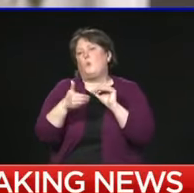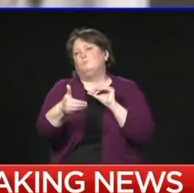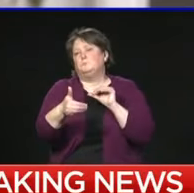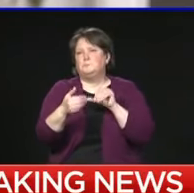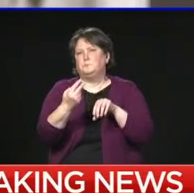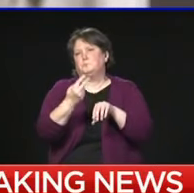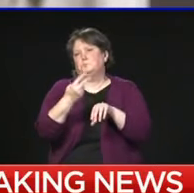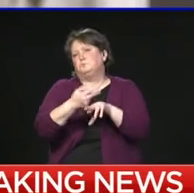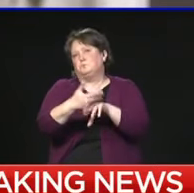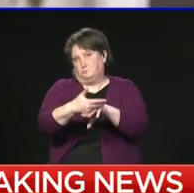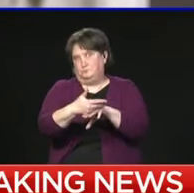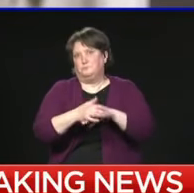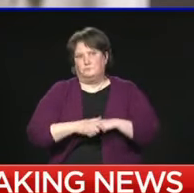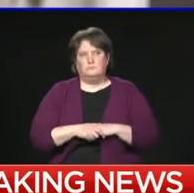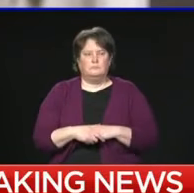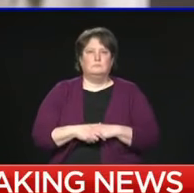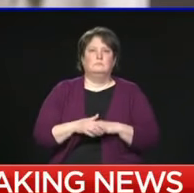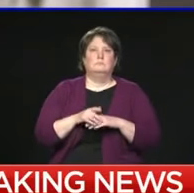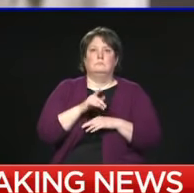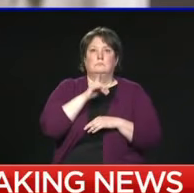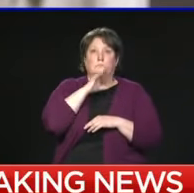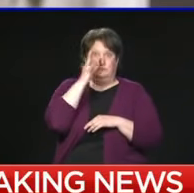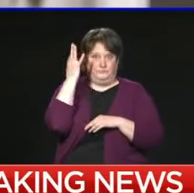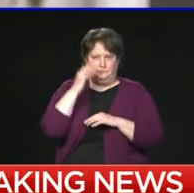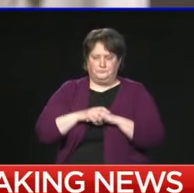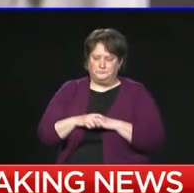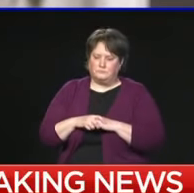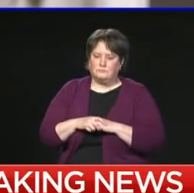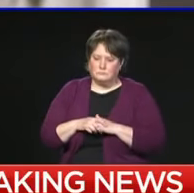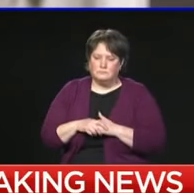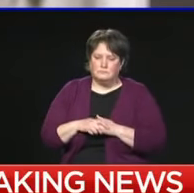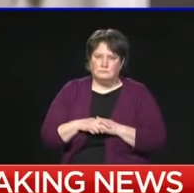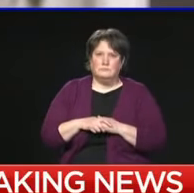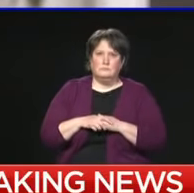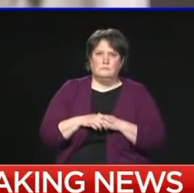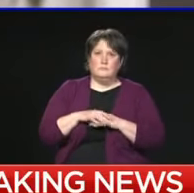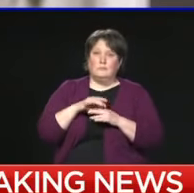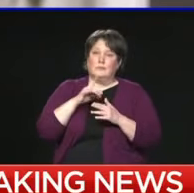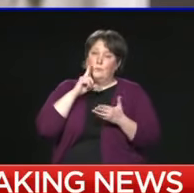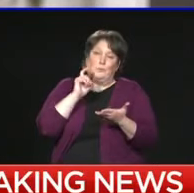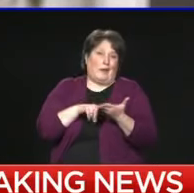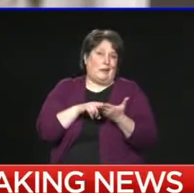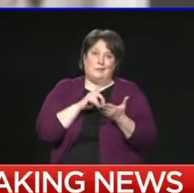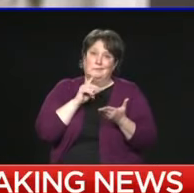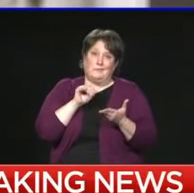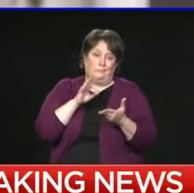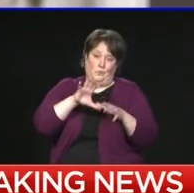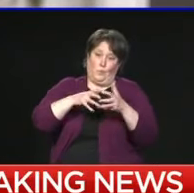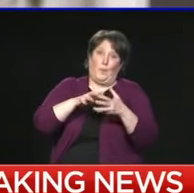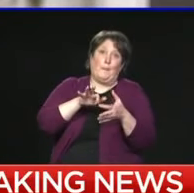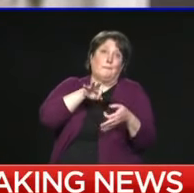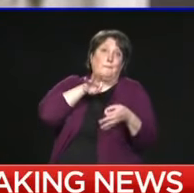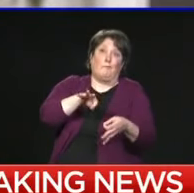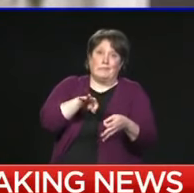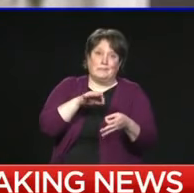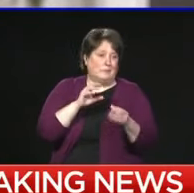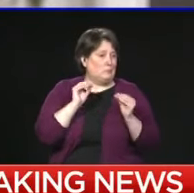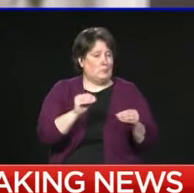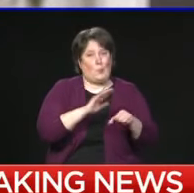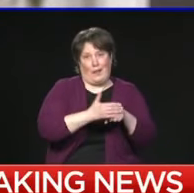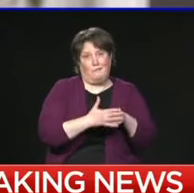days. Okay. Nous reconnaissons que dans une situation idéale, les gens. We recognize that ideally people would not lose